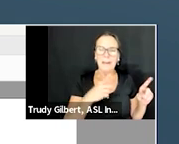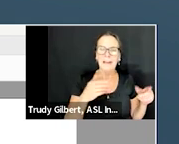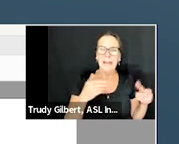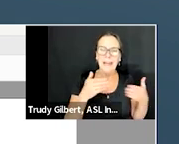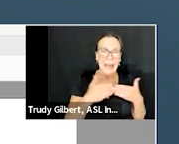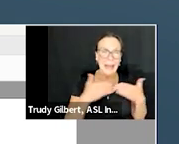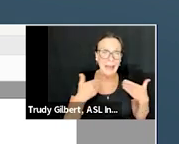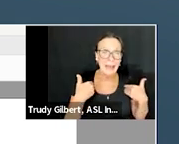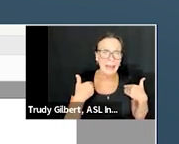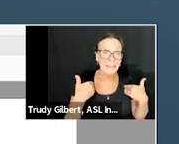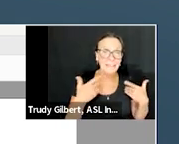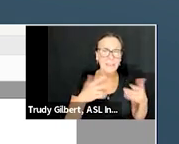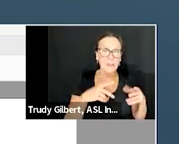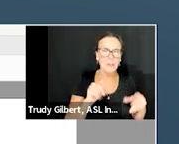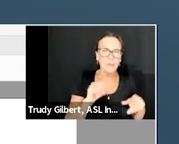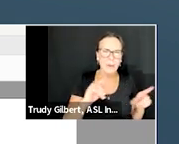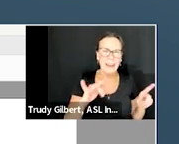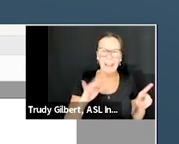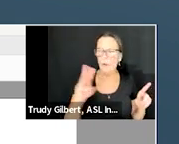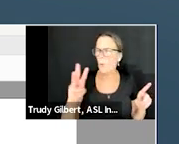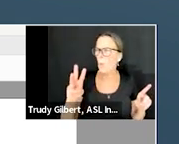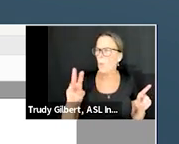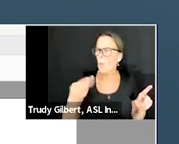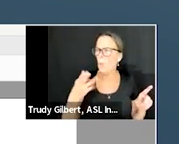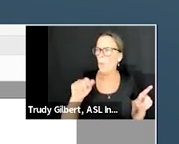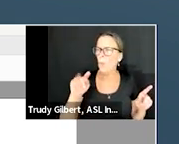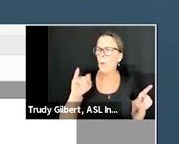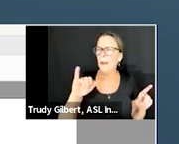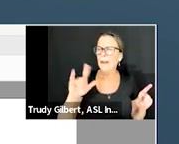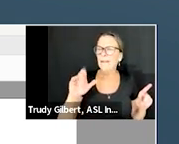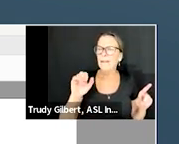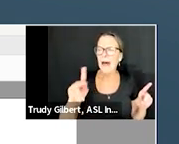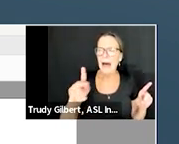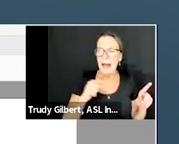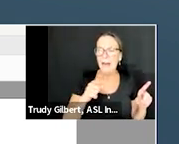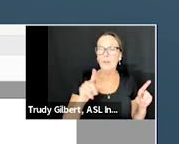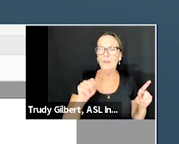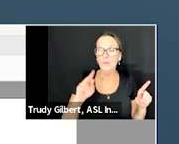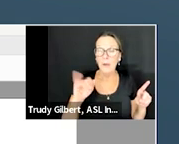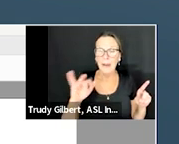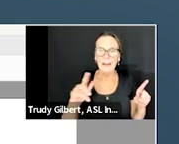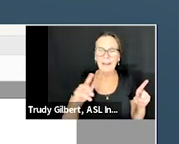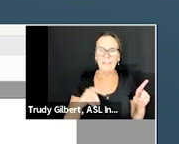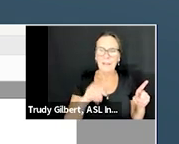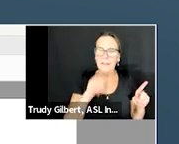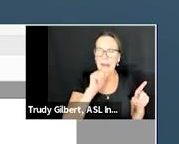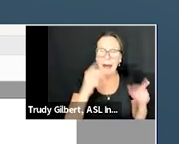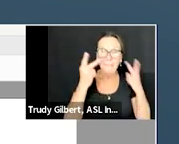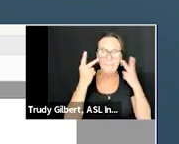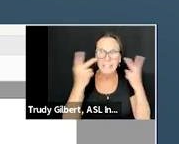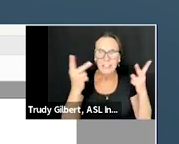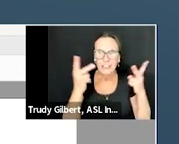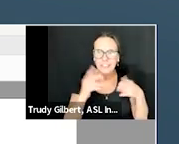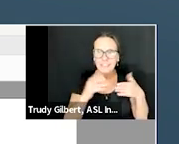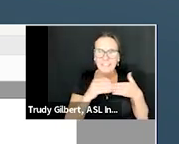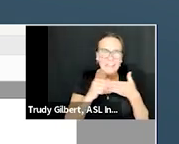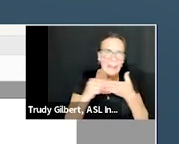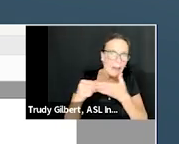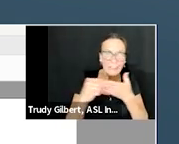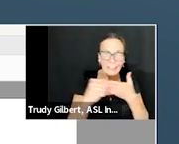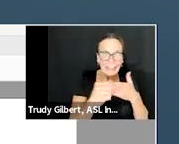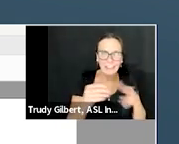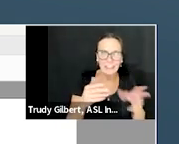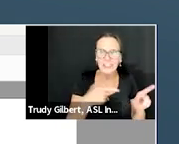which is the only trail in the area that has non-visual navigation. And Goshen, at a DCR